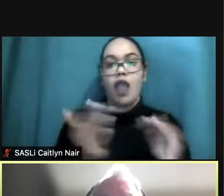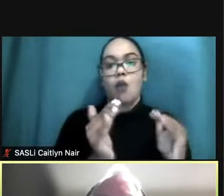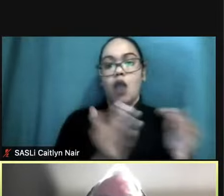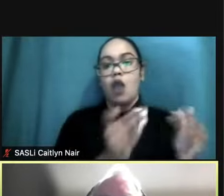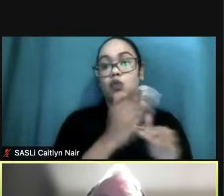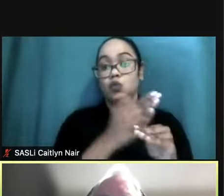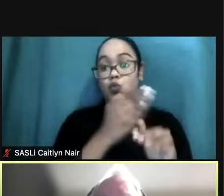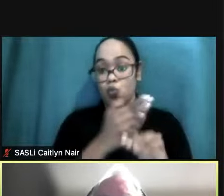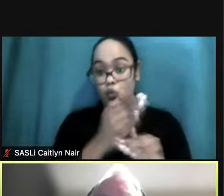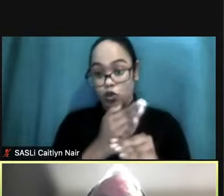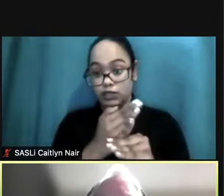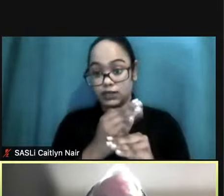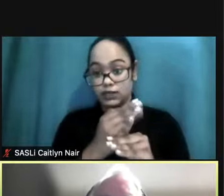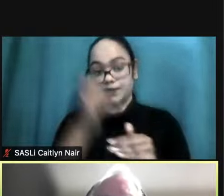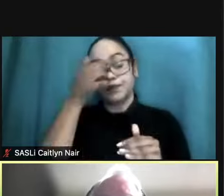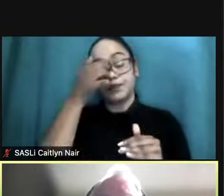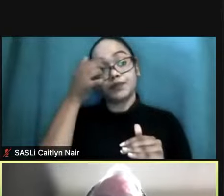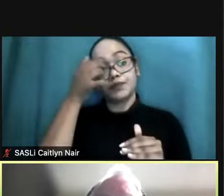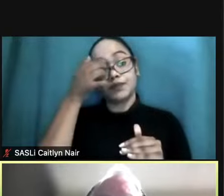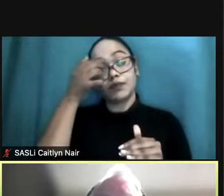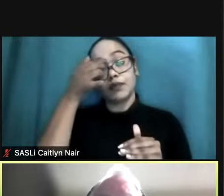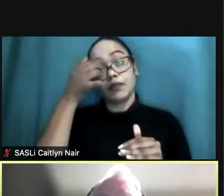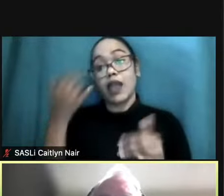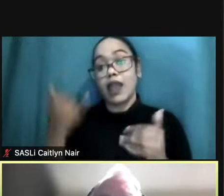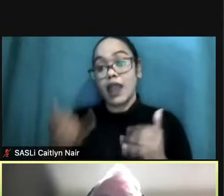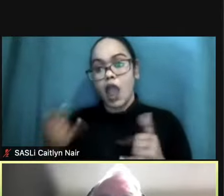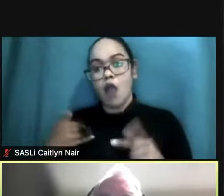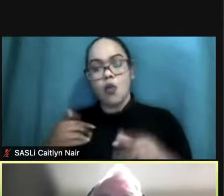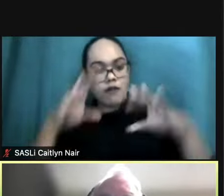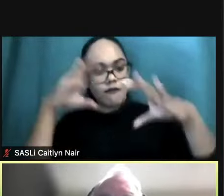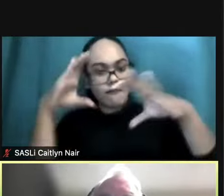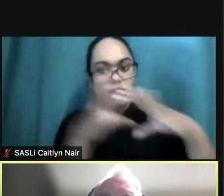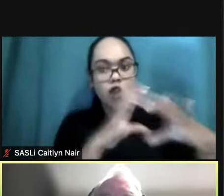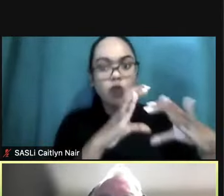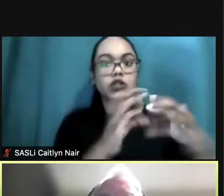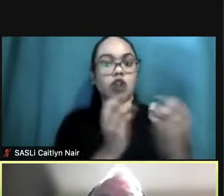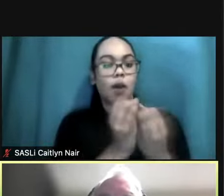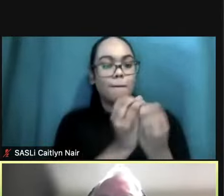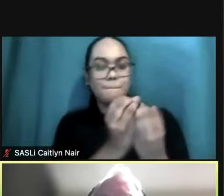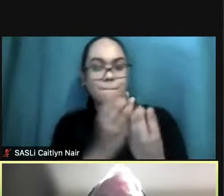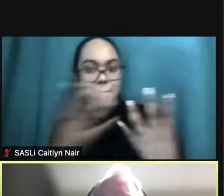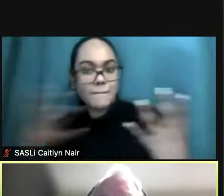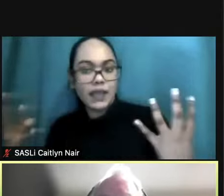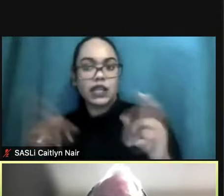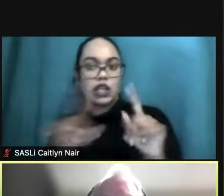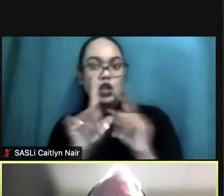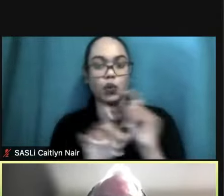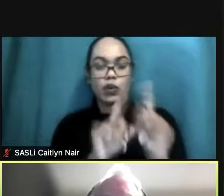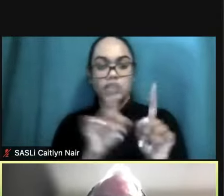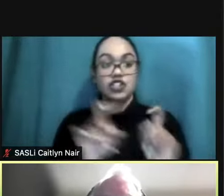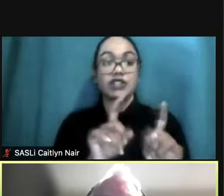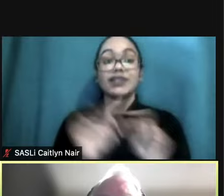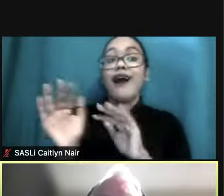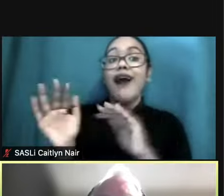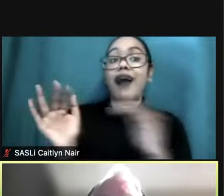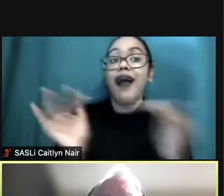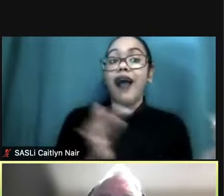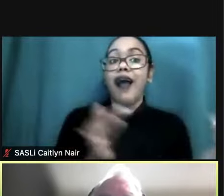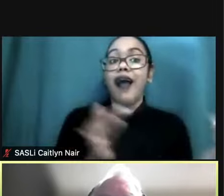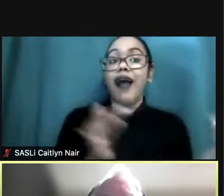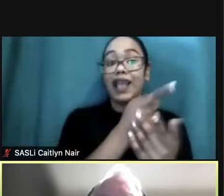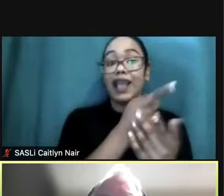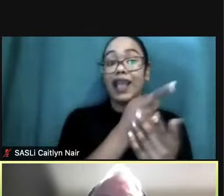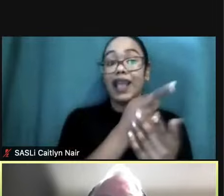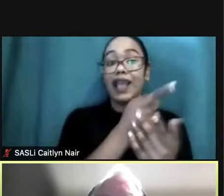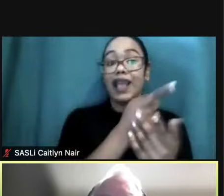times, we're focused on a number of questions. We're focused on how transmissible is this variant? So